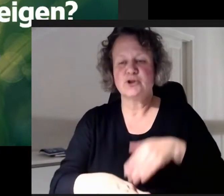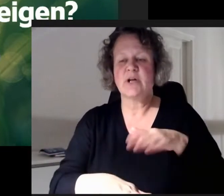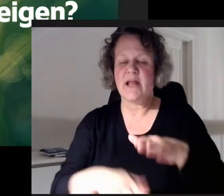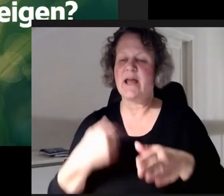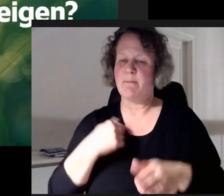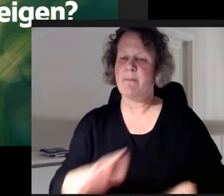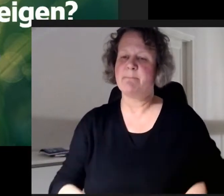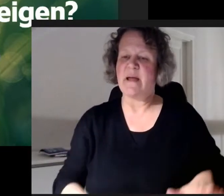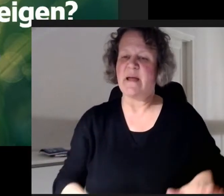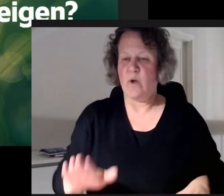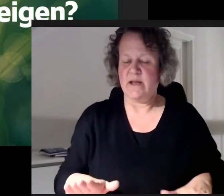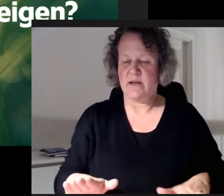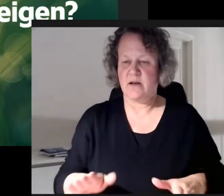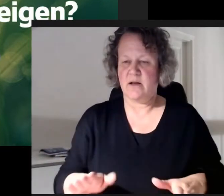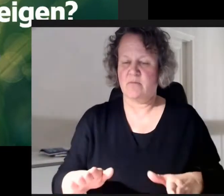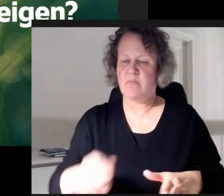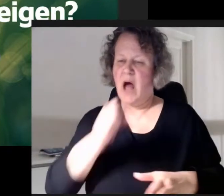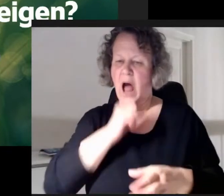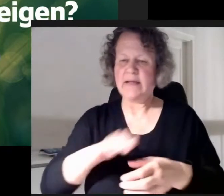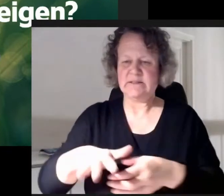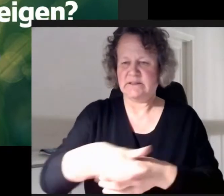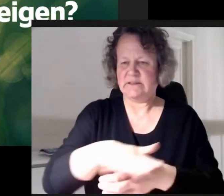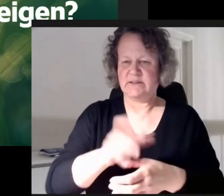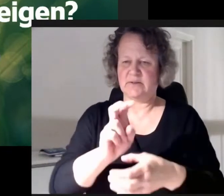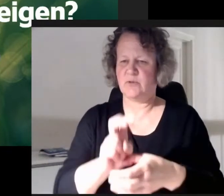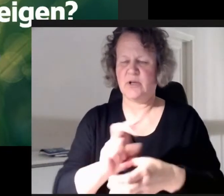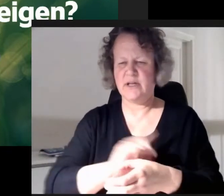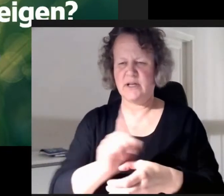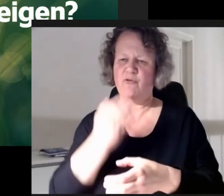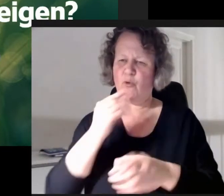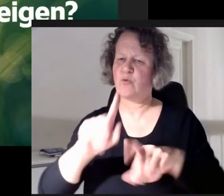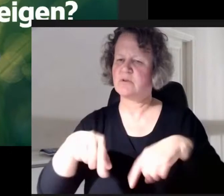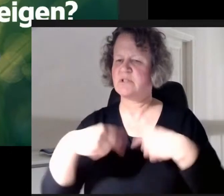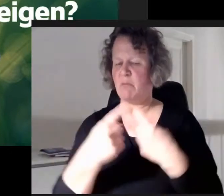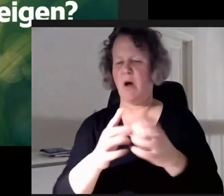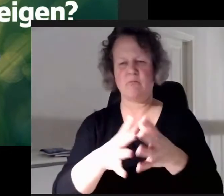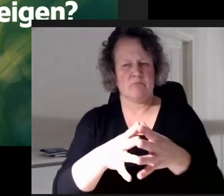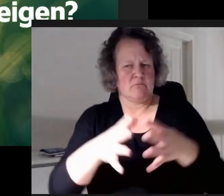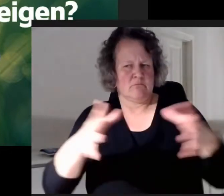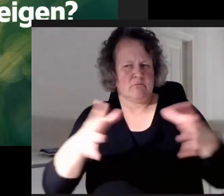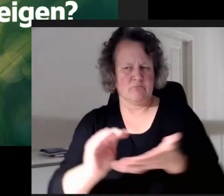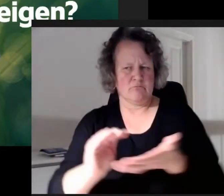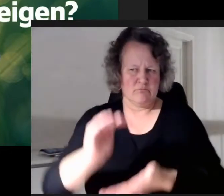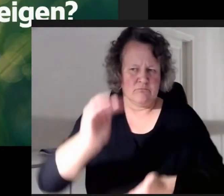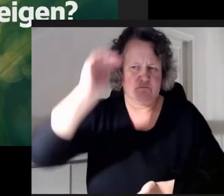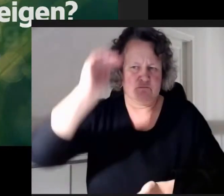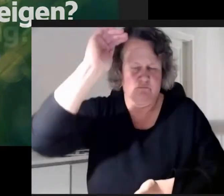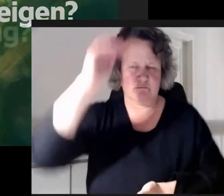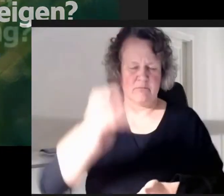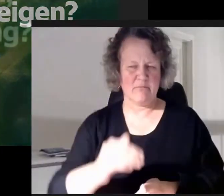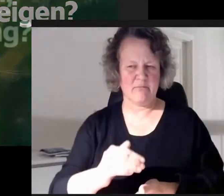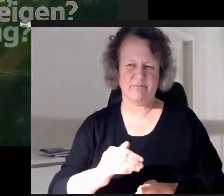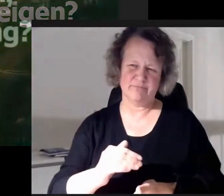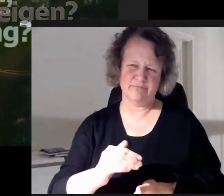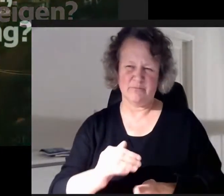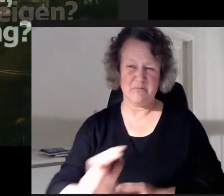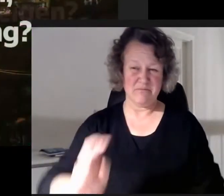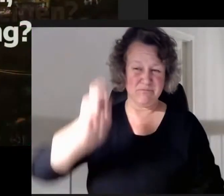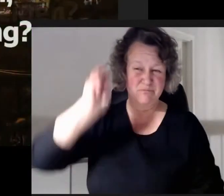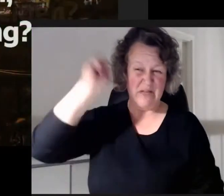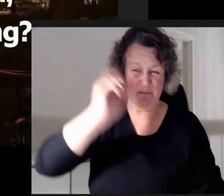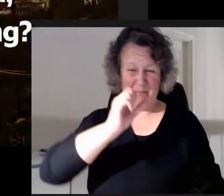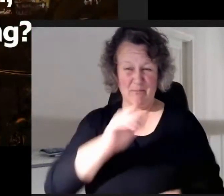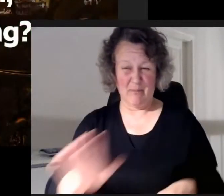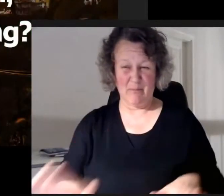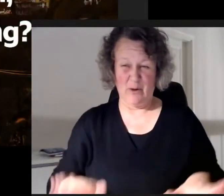but you shouldn't do this." And I think it's okay, as long as you are aware that you're exceeding limits and how you play with